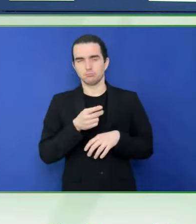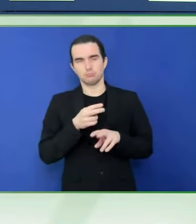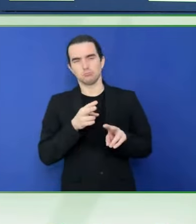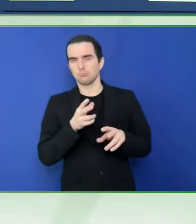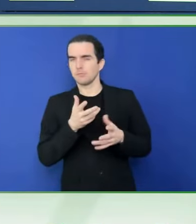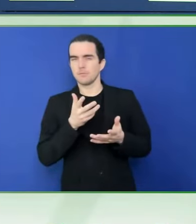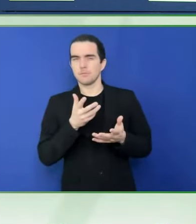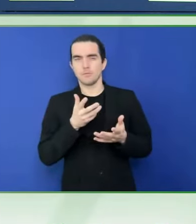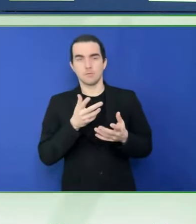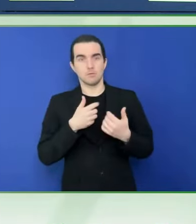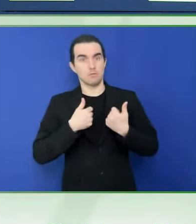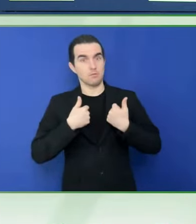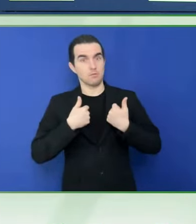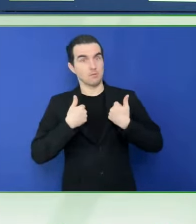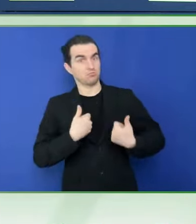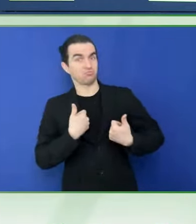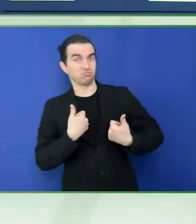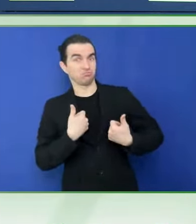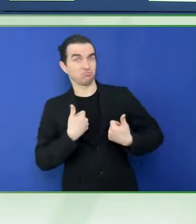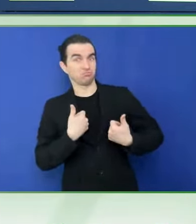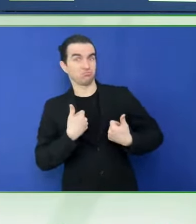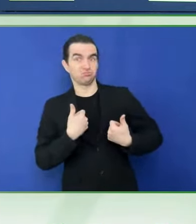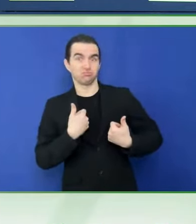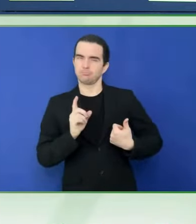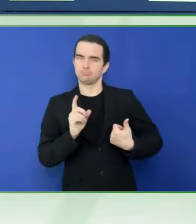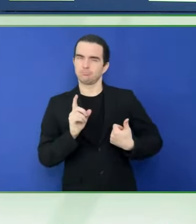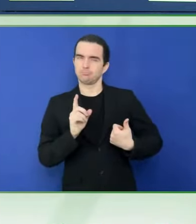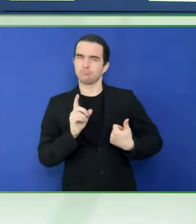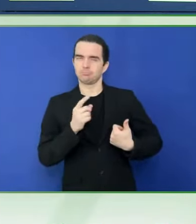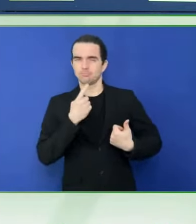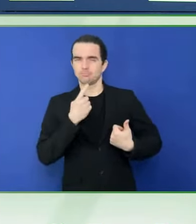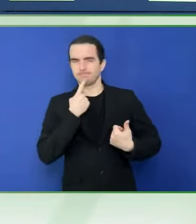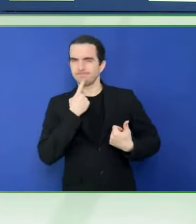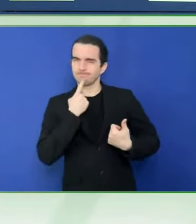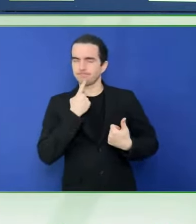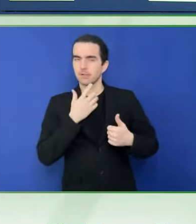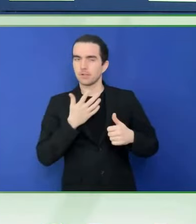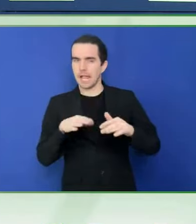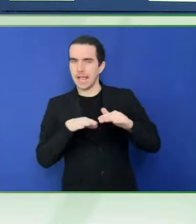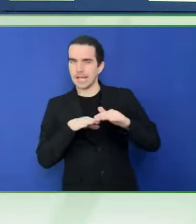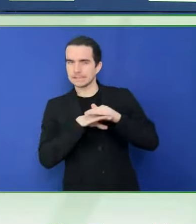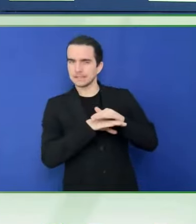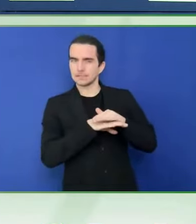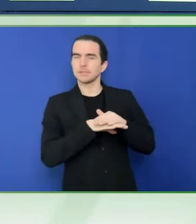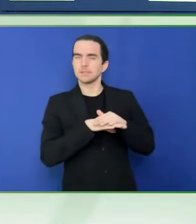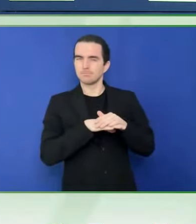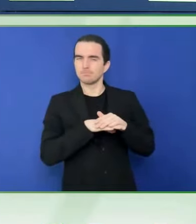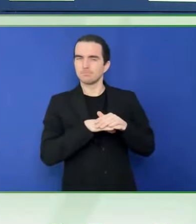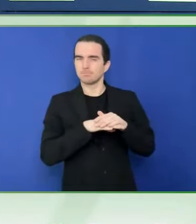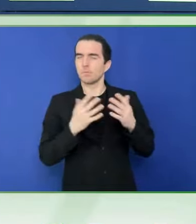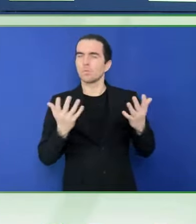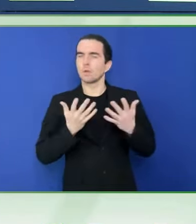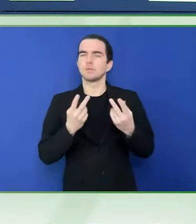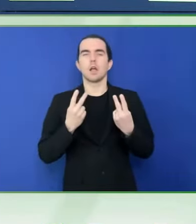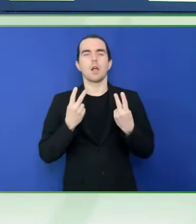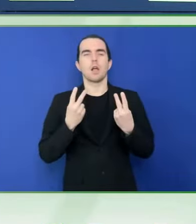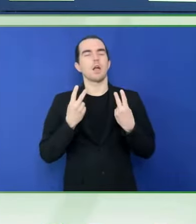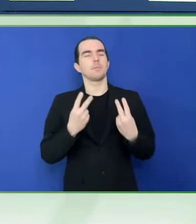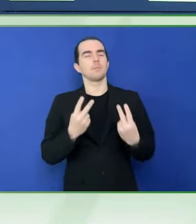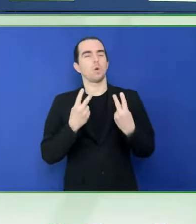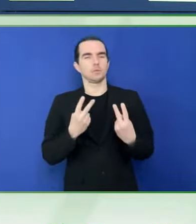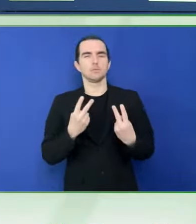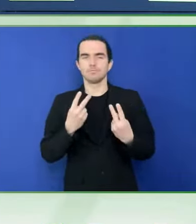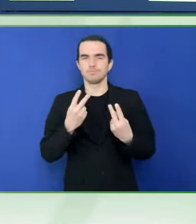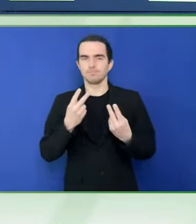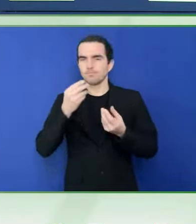our website so that it would be fully accessible. And what is very important, we are working